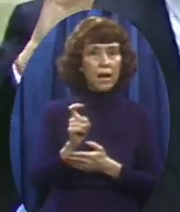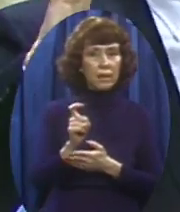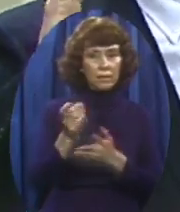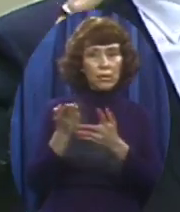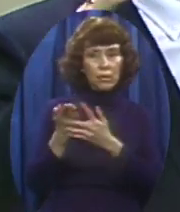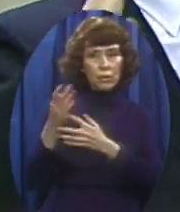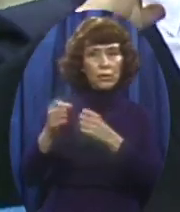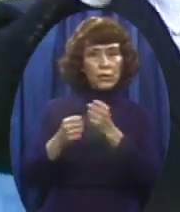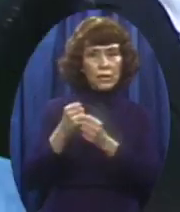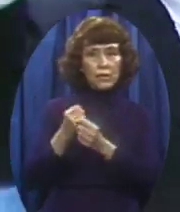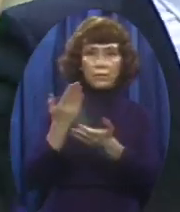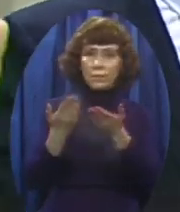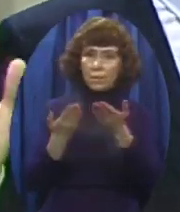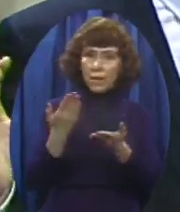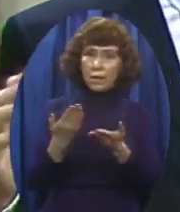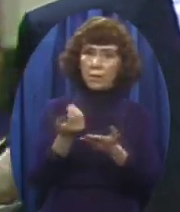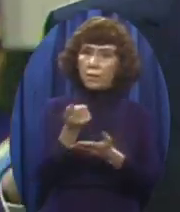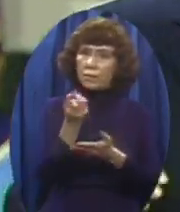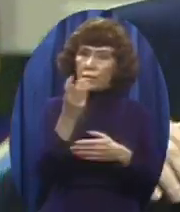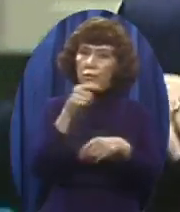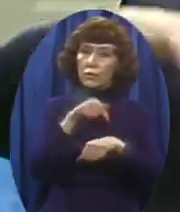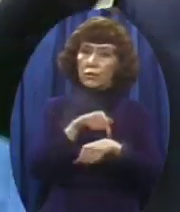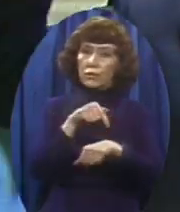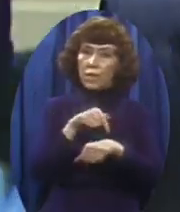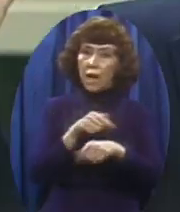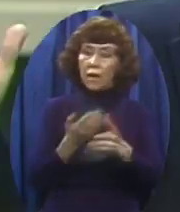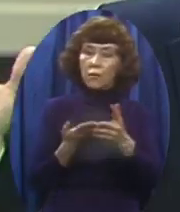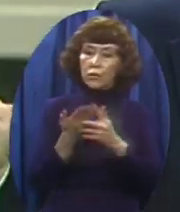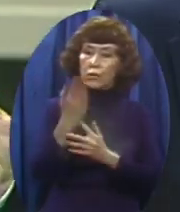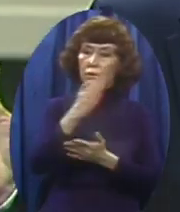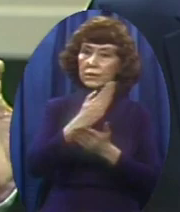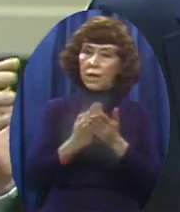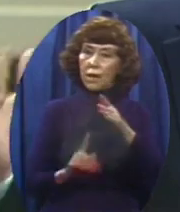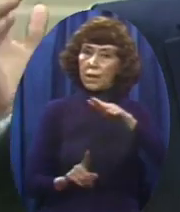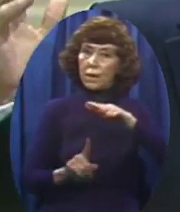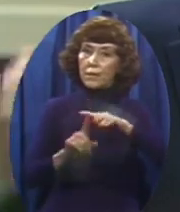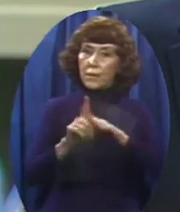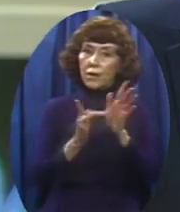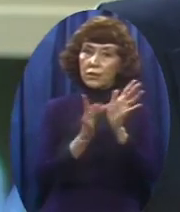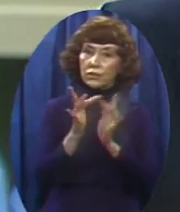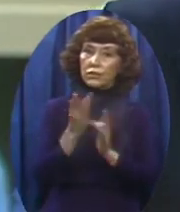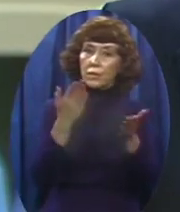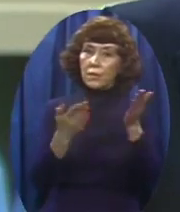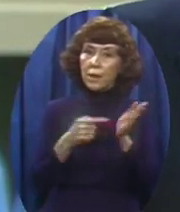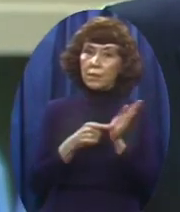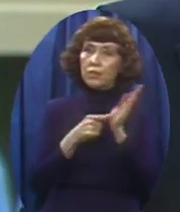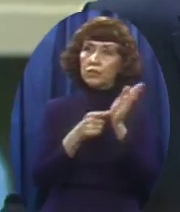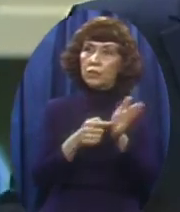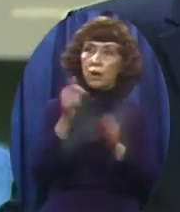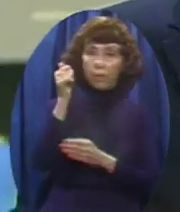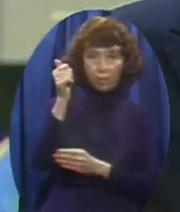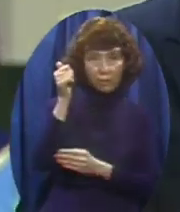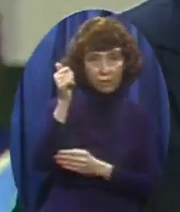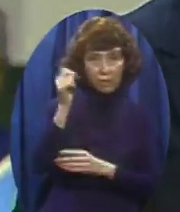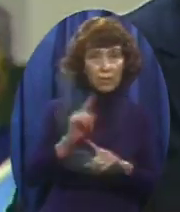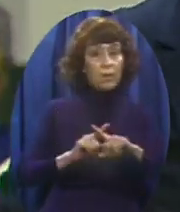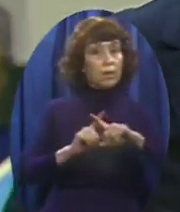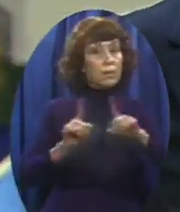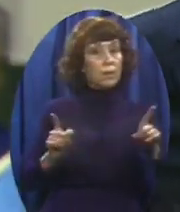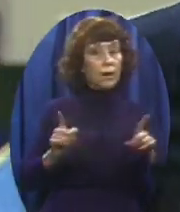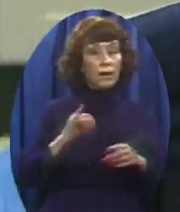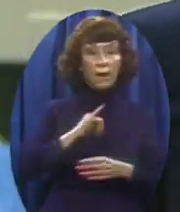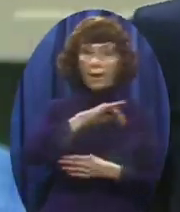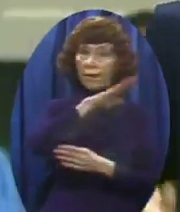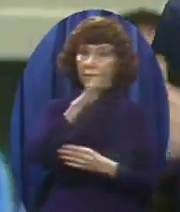some reason that God might, through some Christophany, some appearance, reveal himself, though I've never met anyone or read